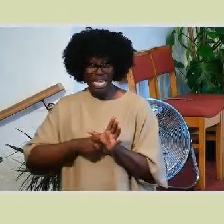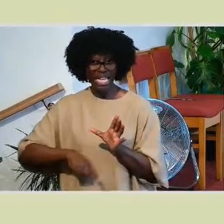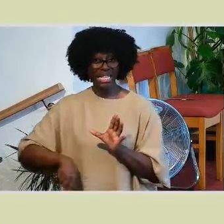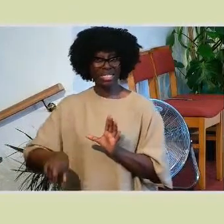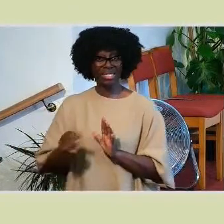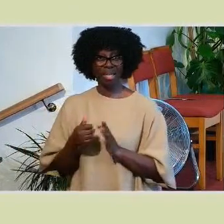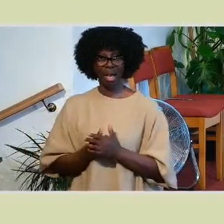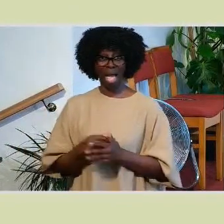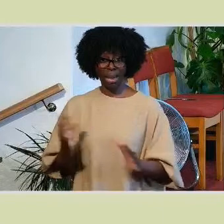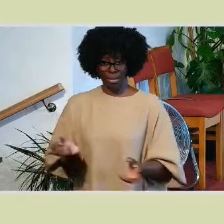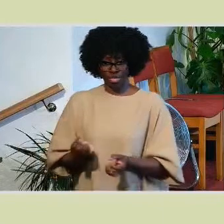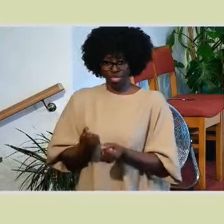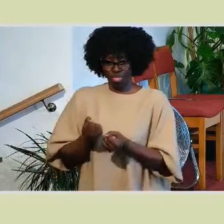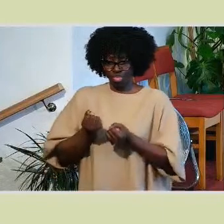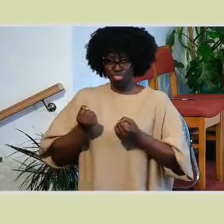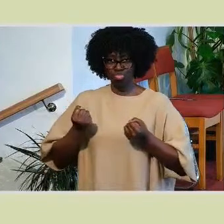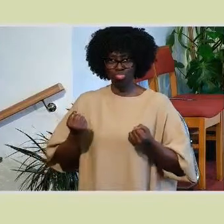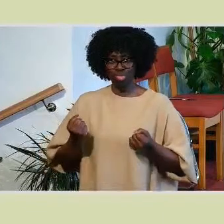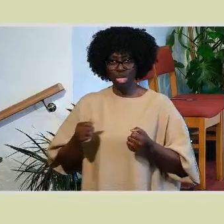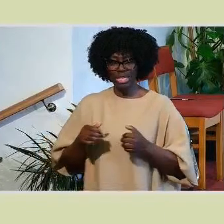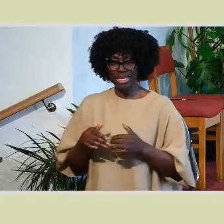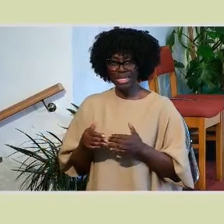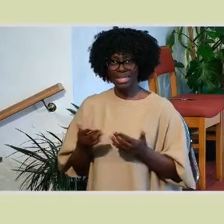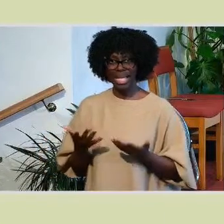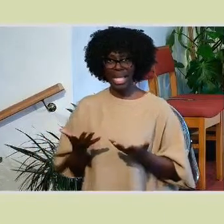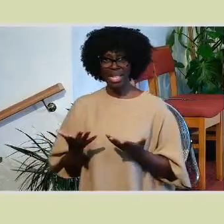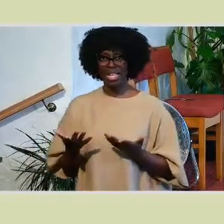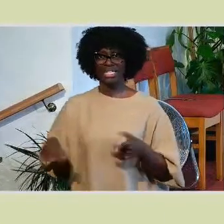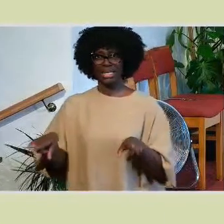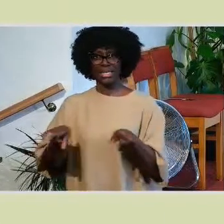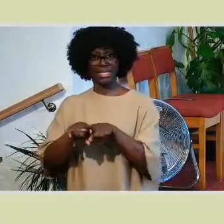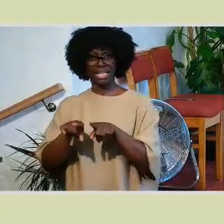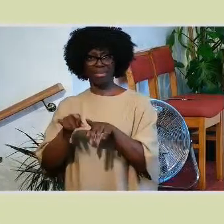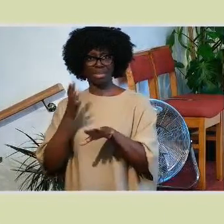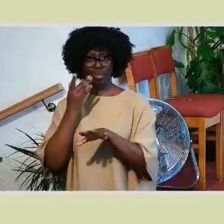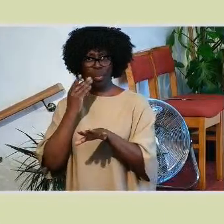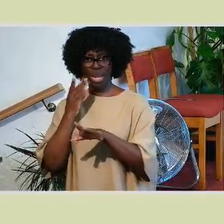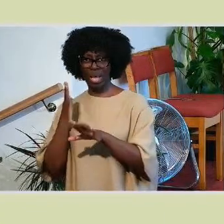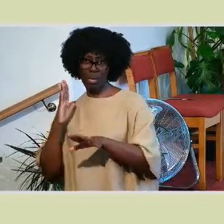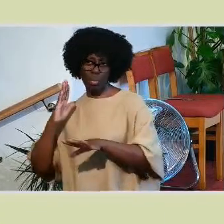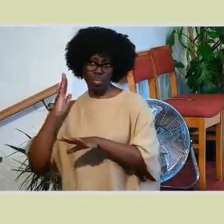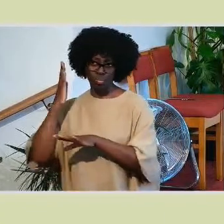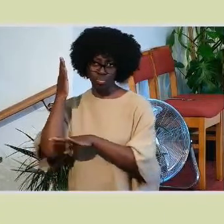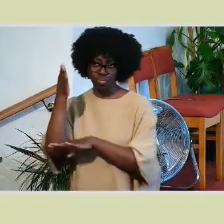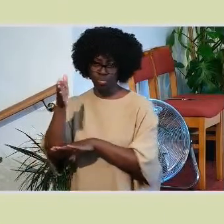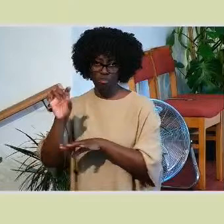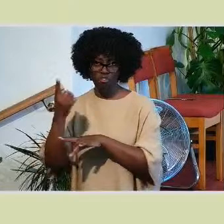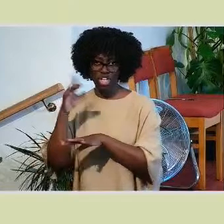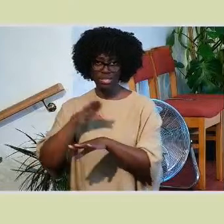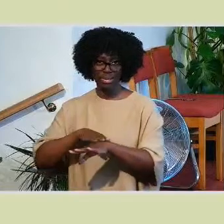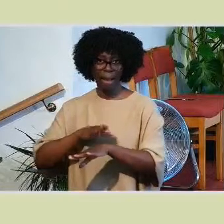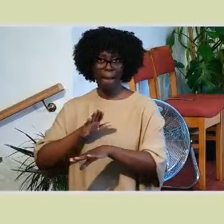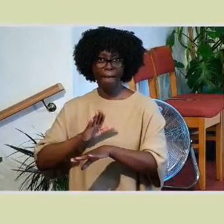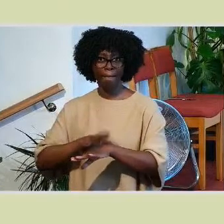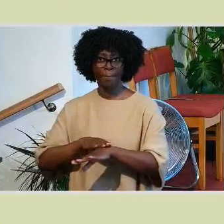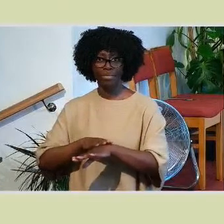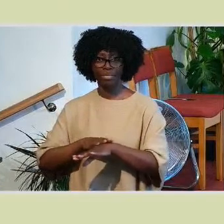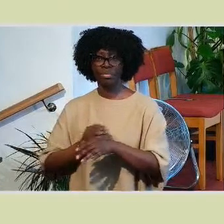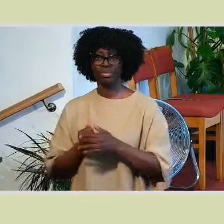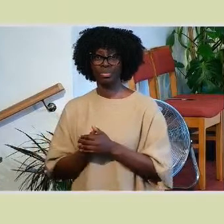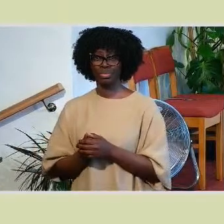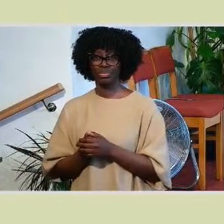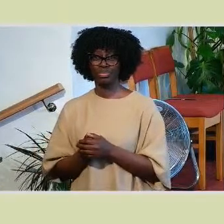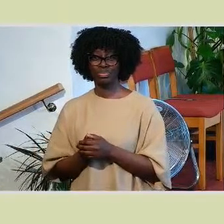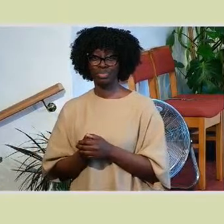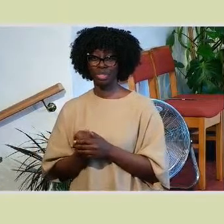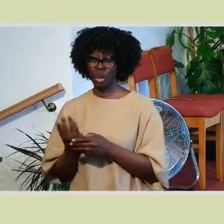this day as on the day that Moses sent me. Just as my strength was then, so now is my strength for war, both going out